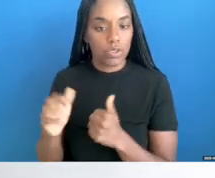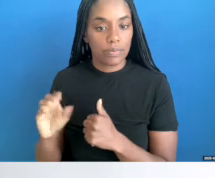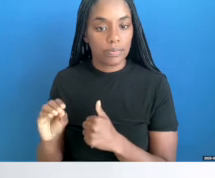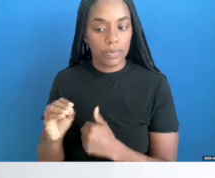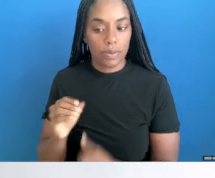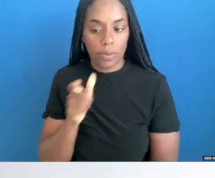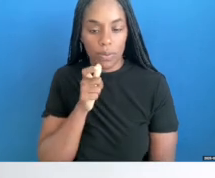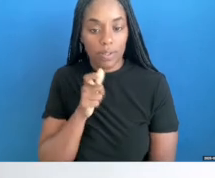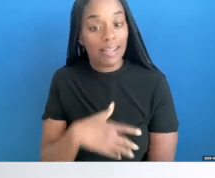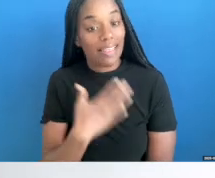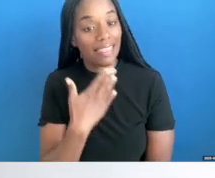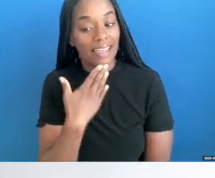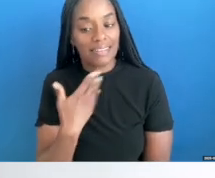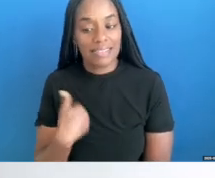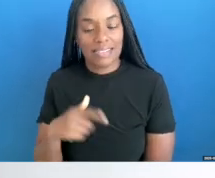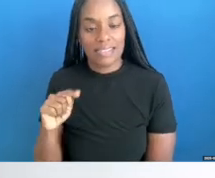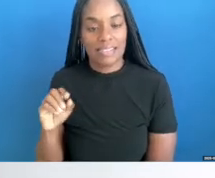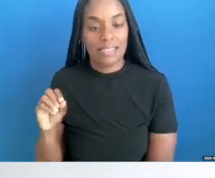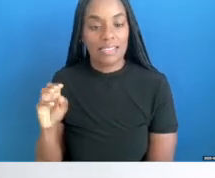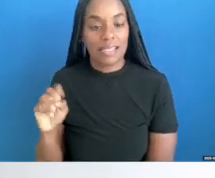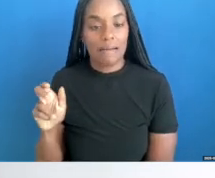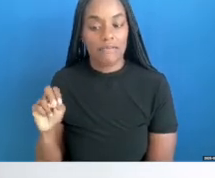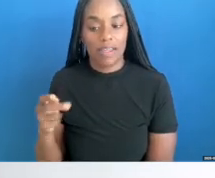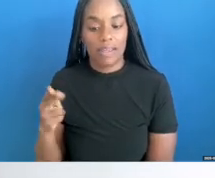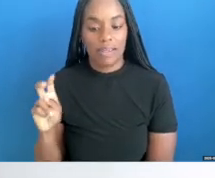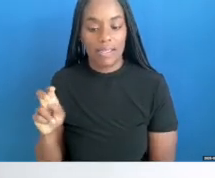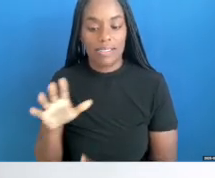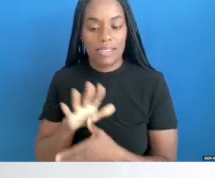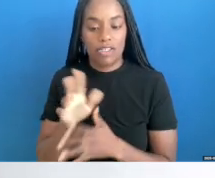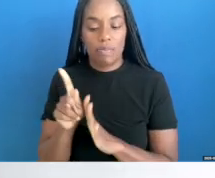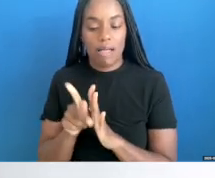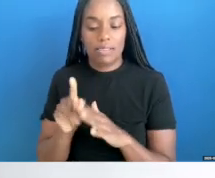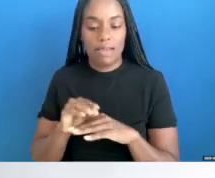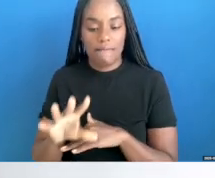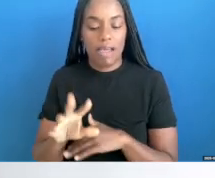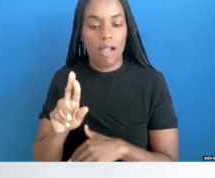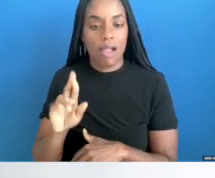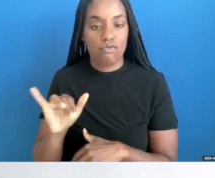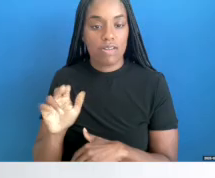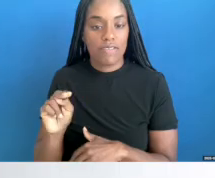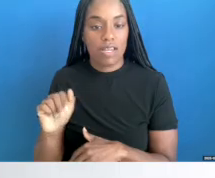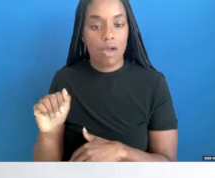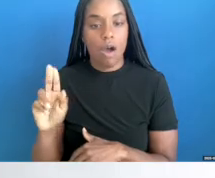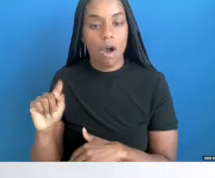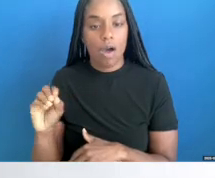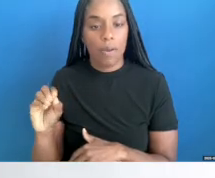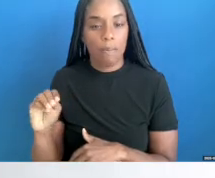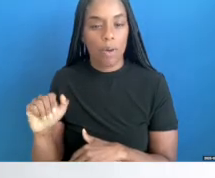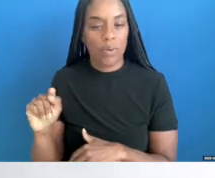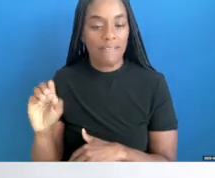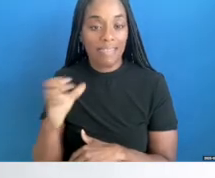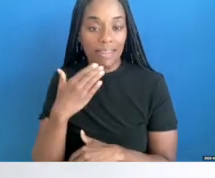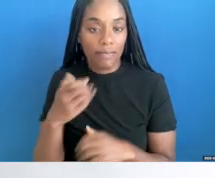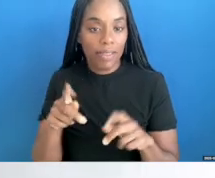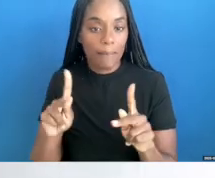Good afternoon. Thanks, Tom Van Heek, Senior Policy Advisor at Rivian Automotive. Thanks for the chance to ask a question. I